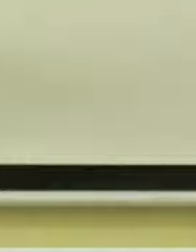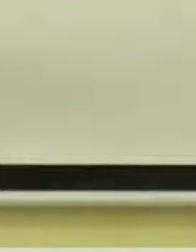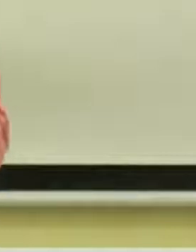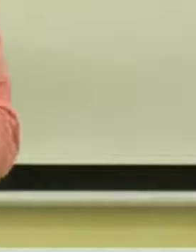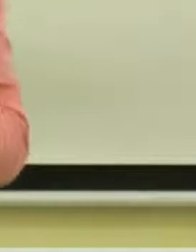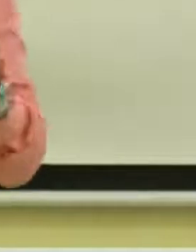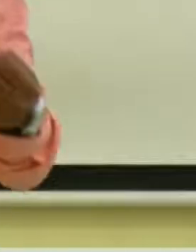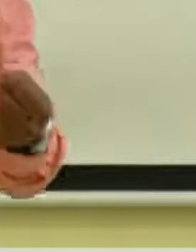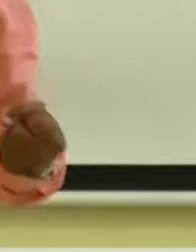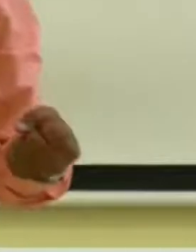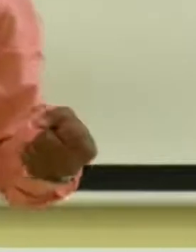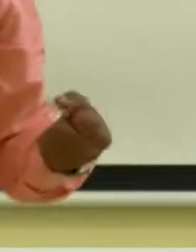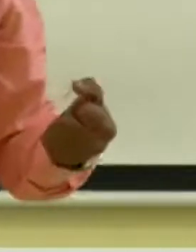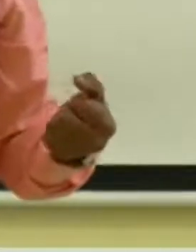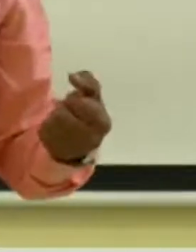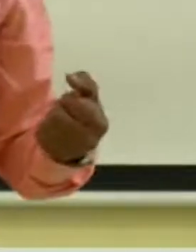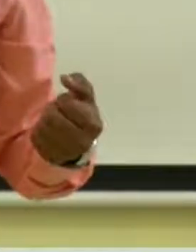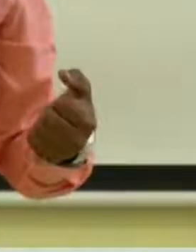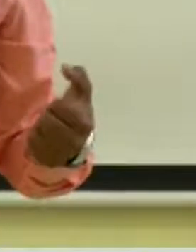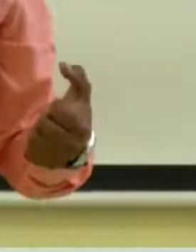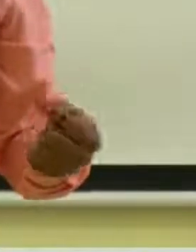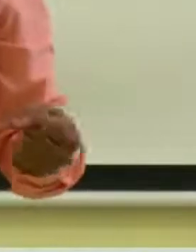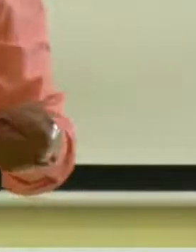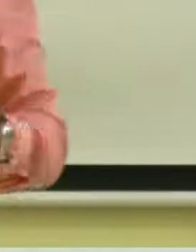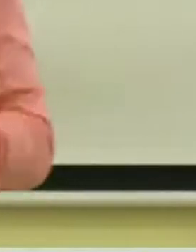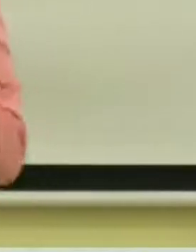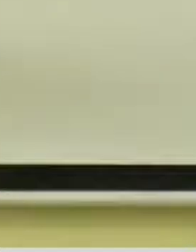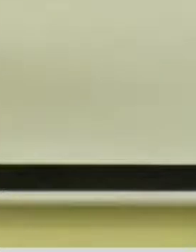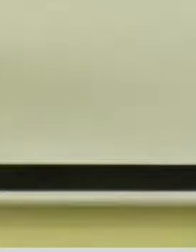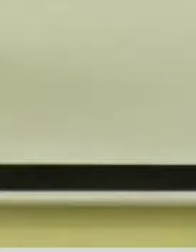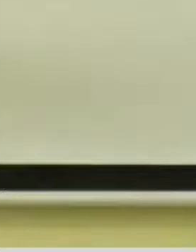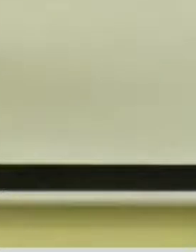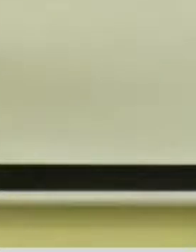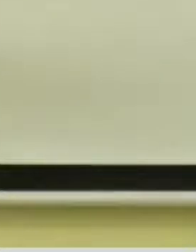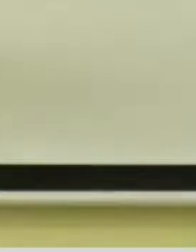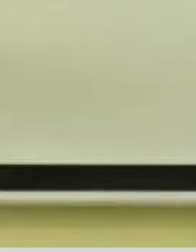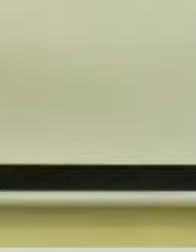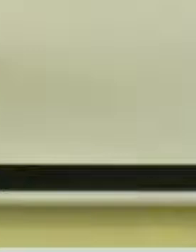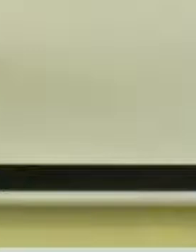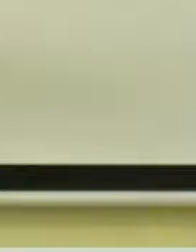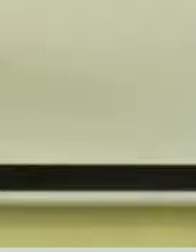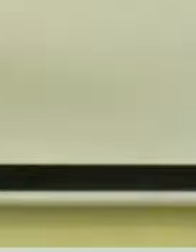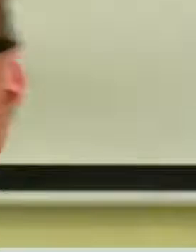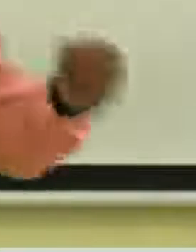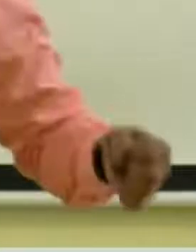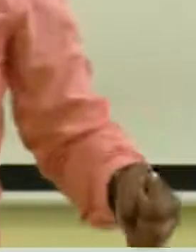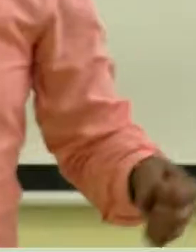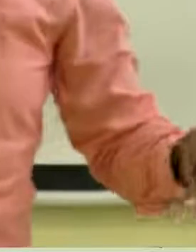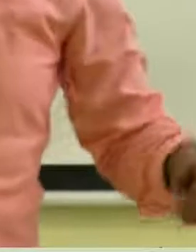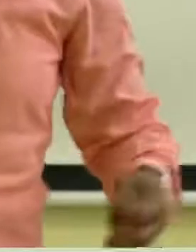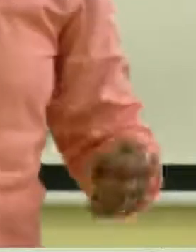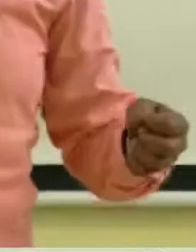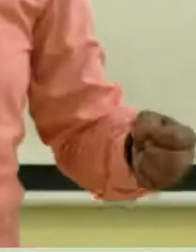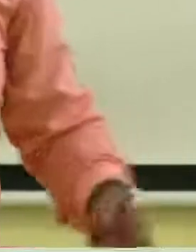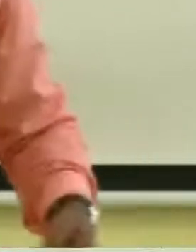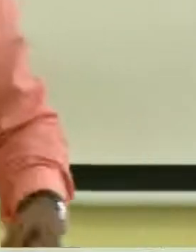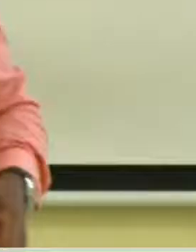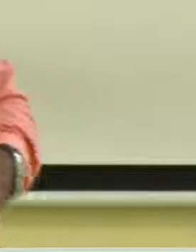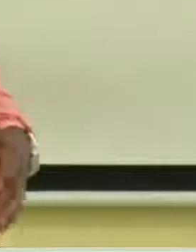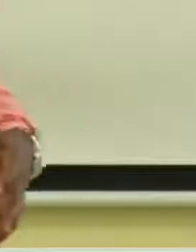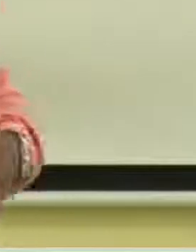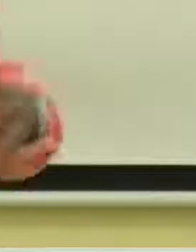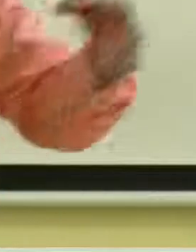of the afternoon. And I'm aware that there's a way even in law you refer to